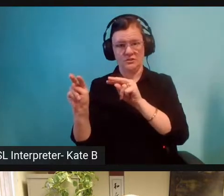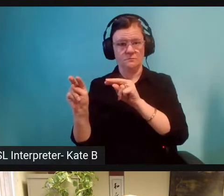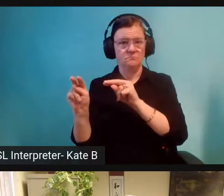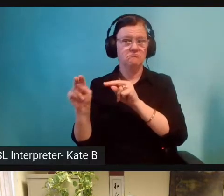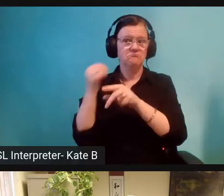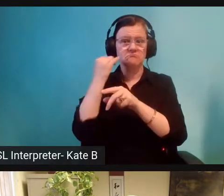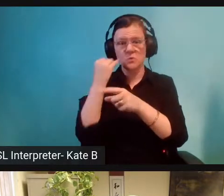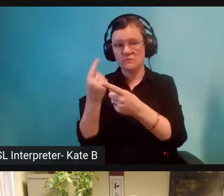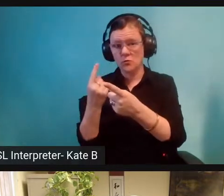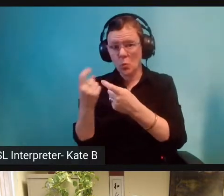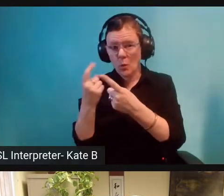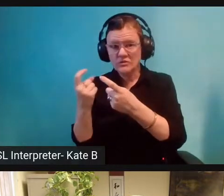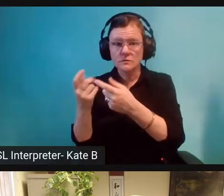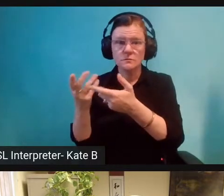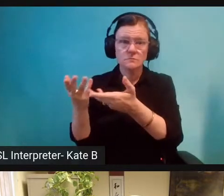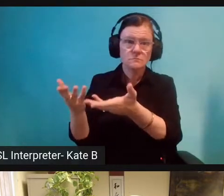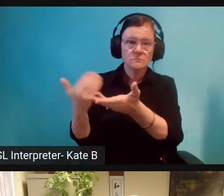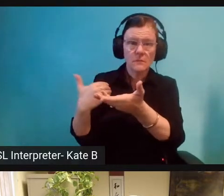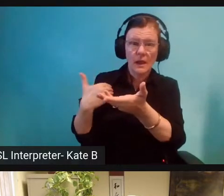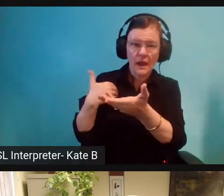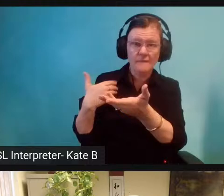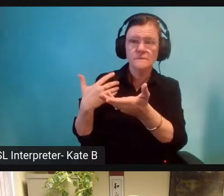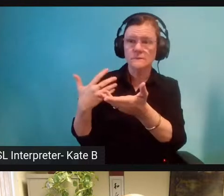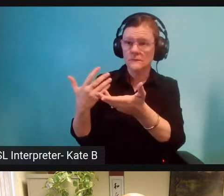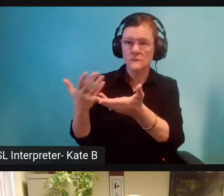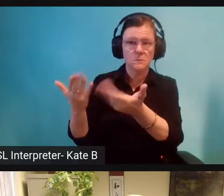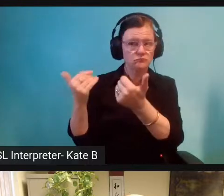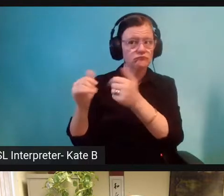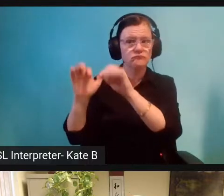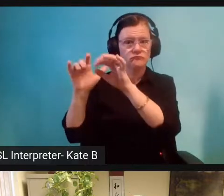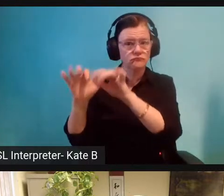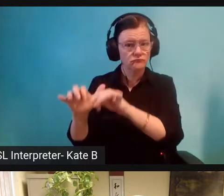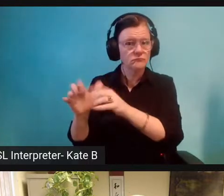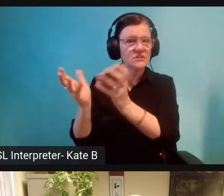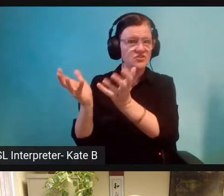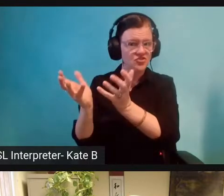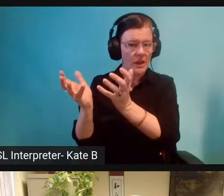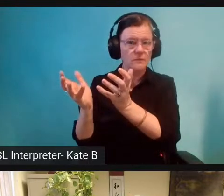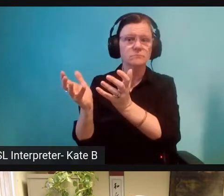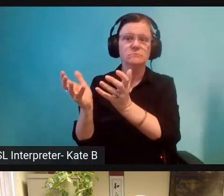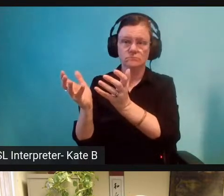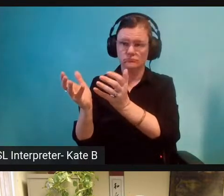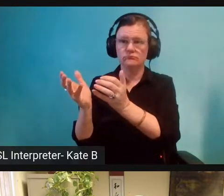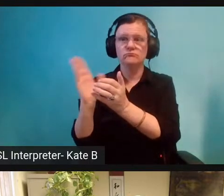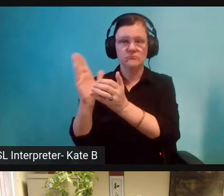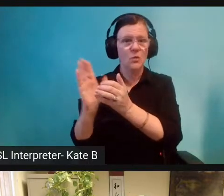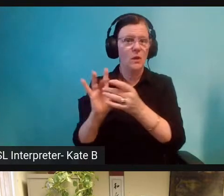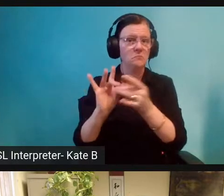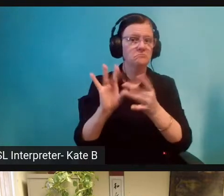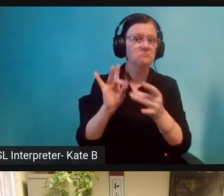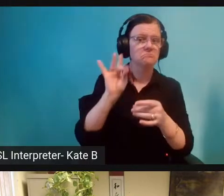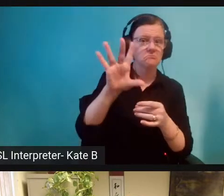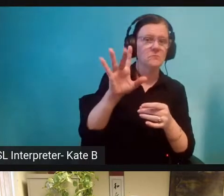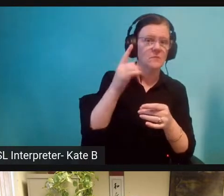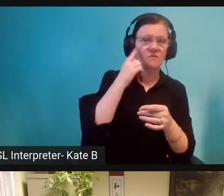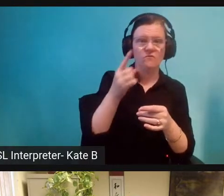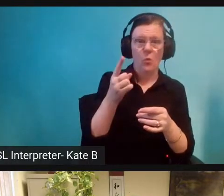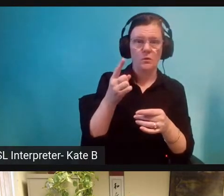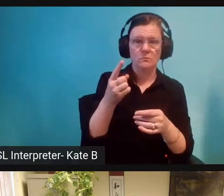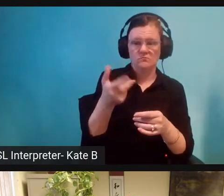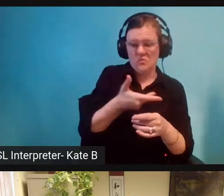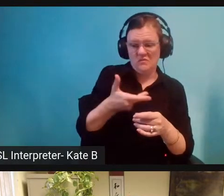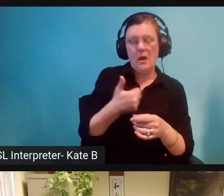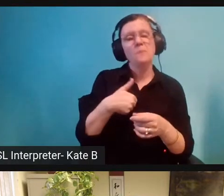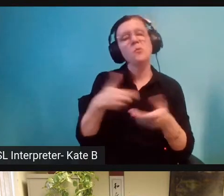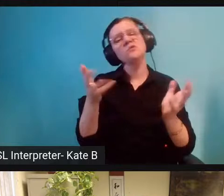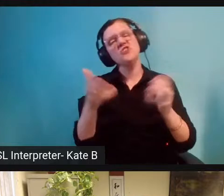members of our committee who will be putting together questions that are related or maybe bringing them up. And after about